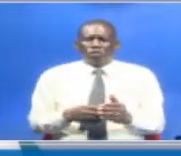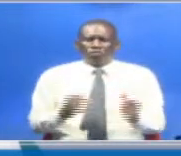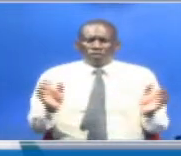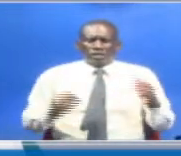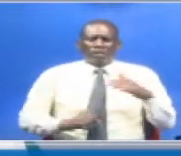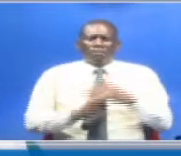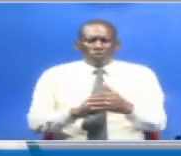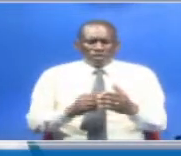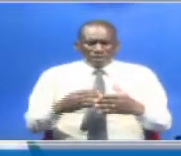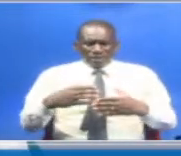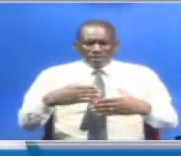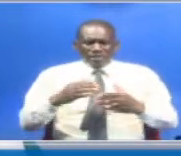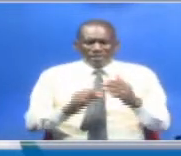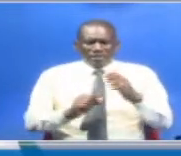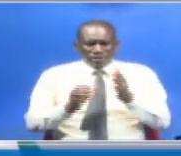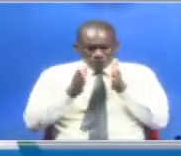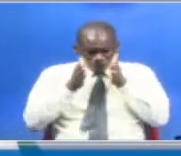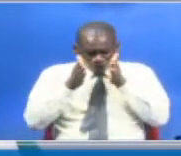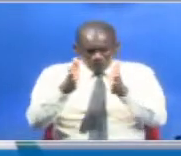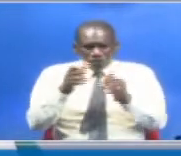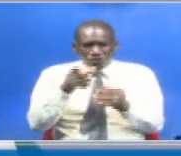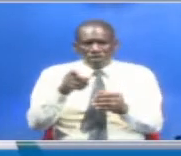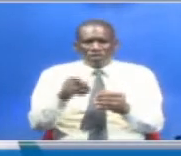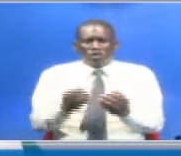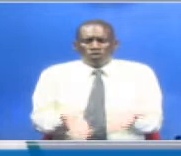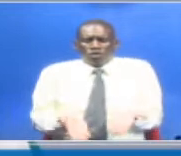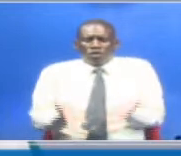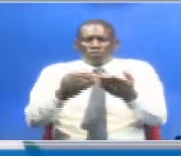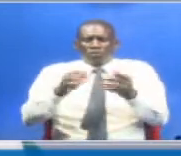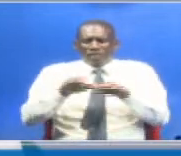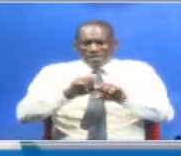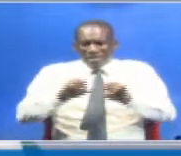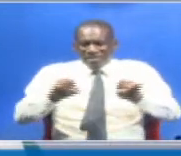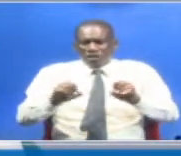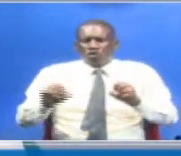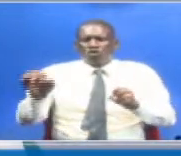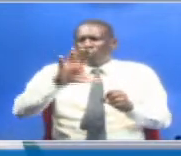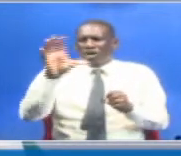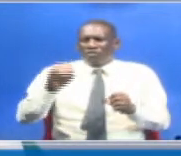ACMI to raise the quality and integrity of African credits